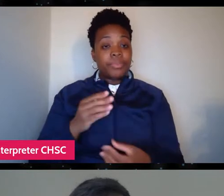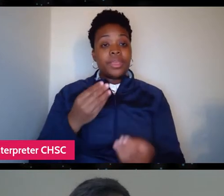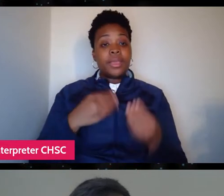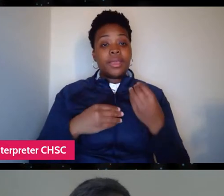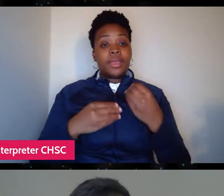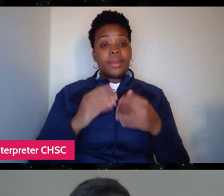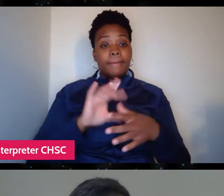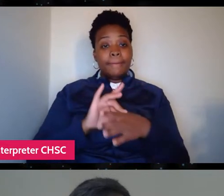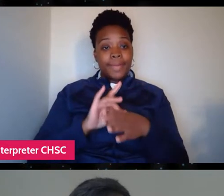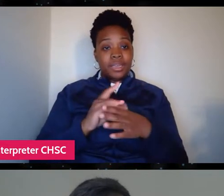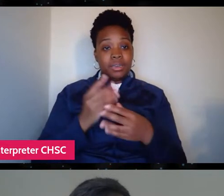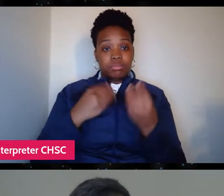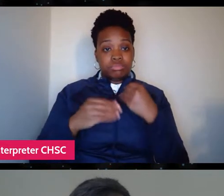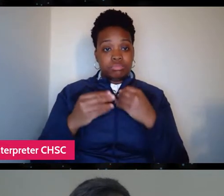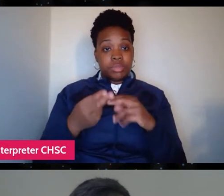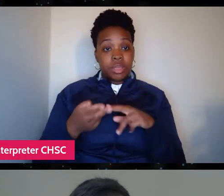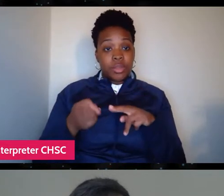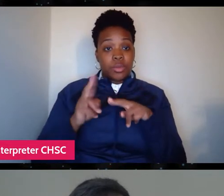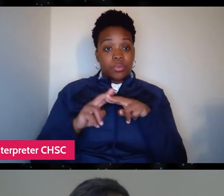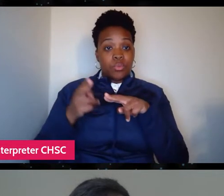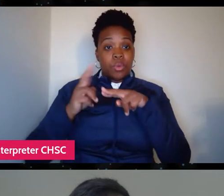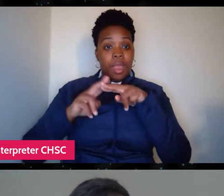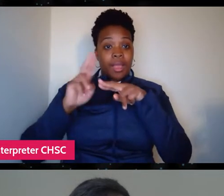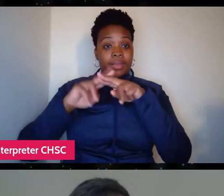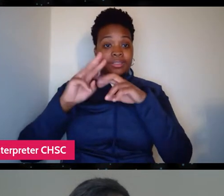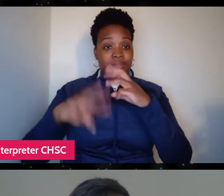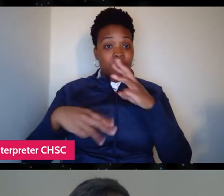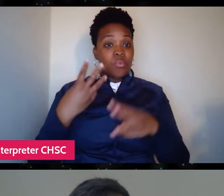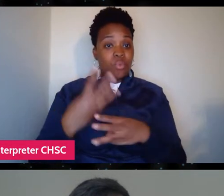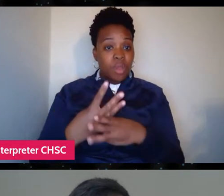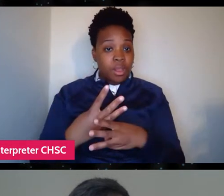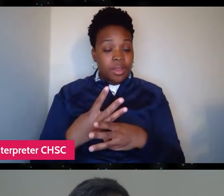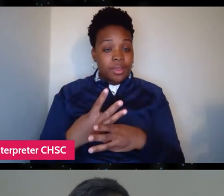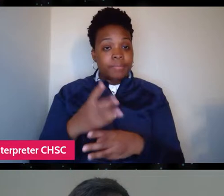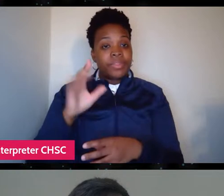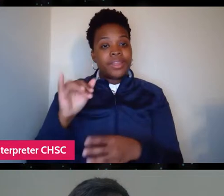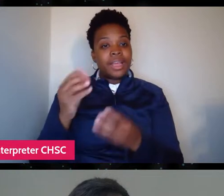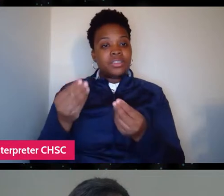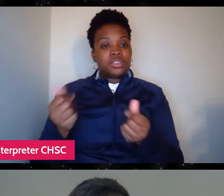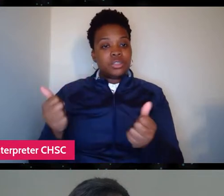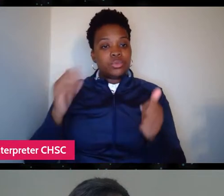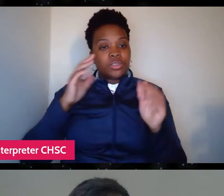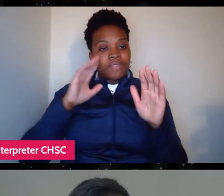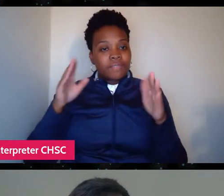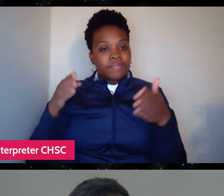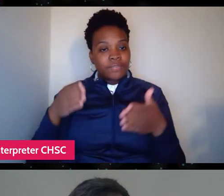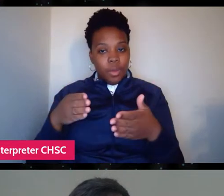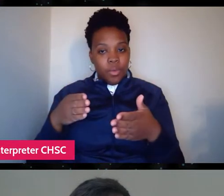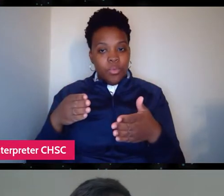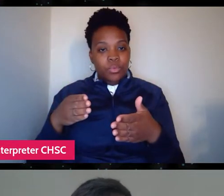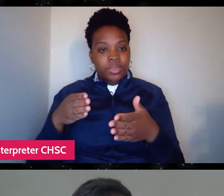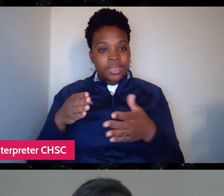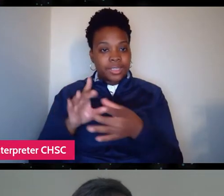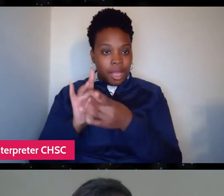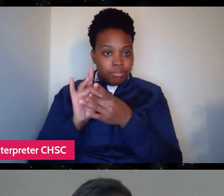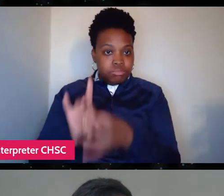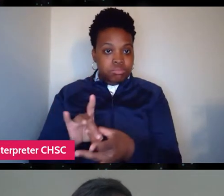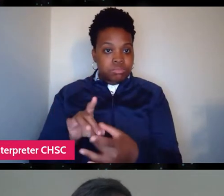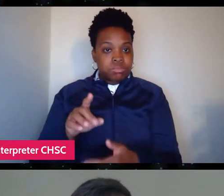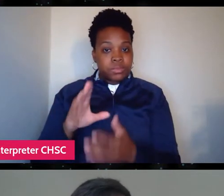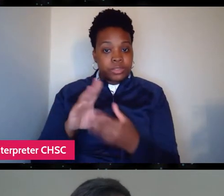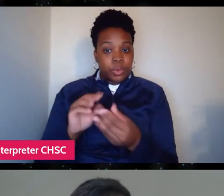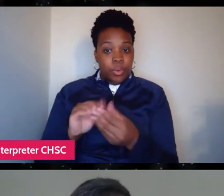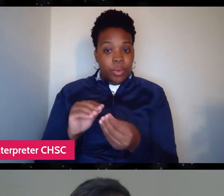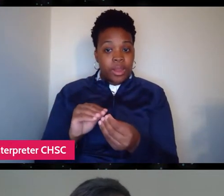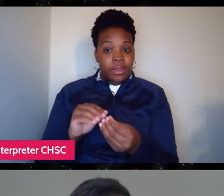actually on the rise in the world. And so it's a solution-focused, exclusive story. And yeah,